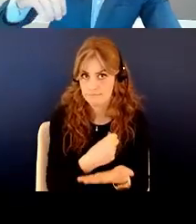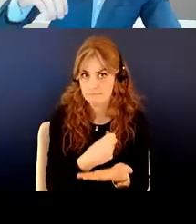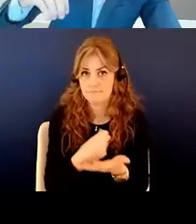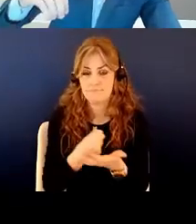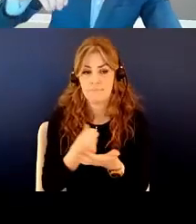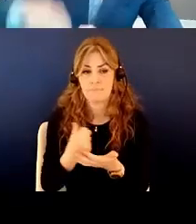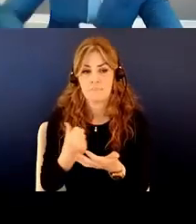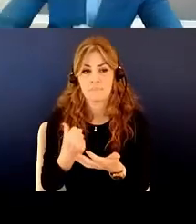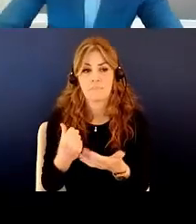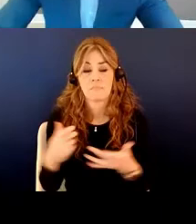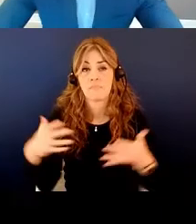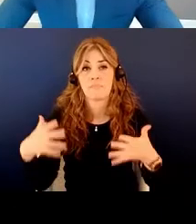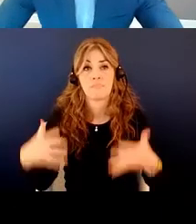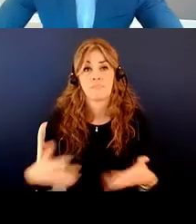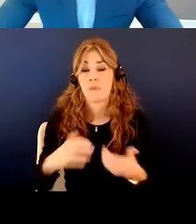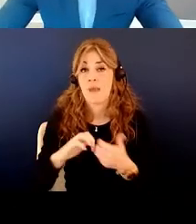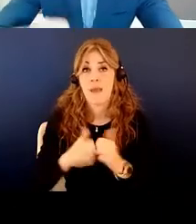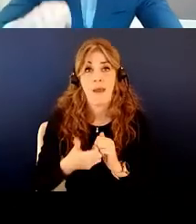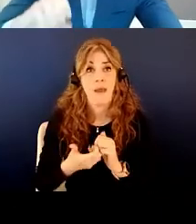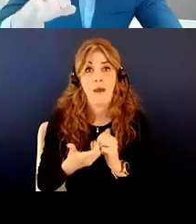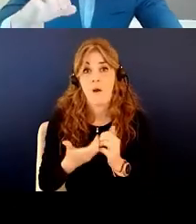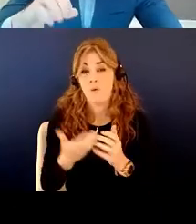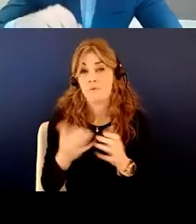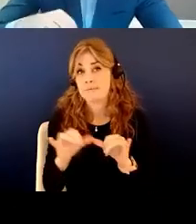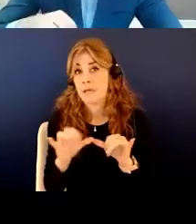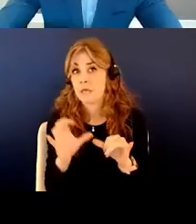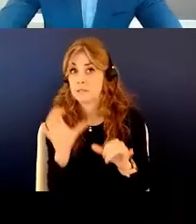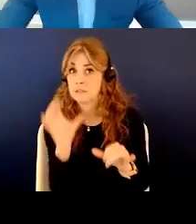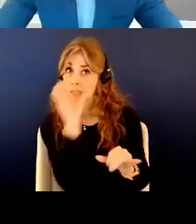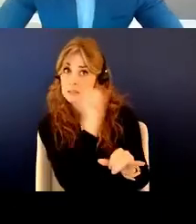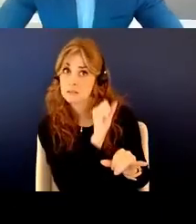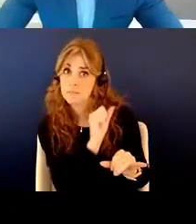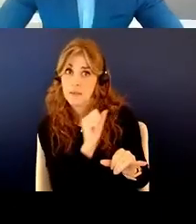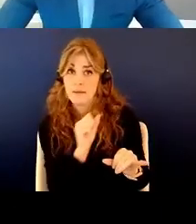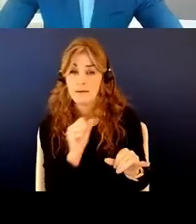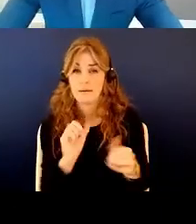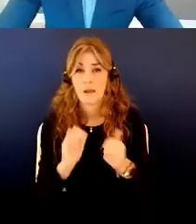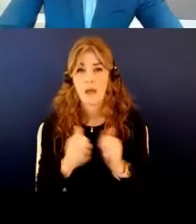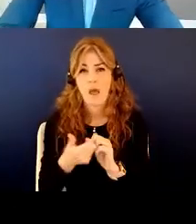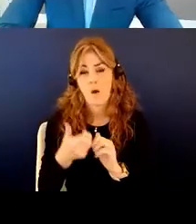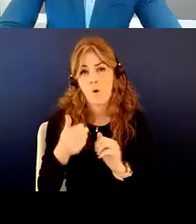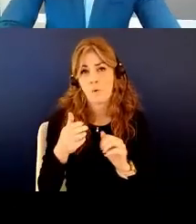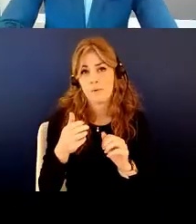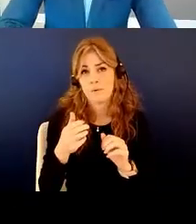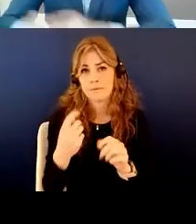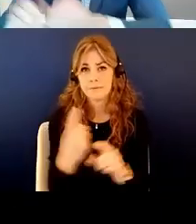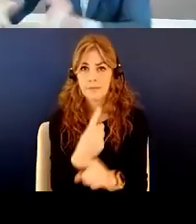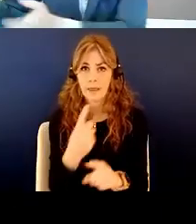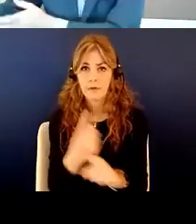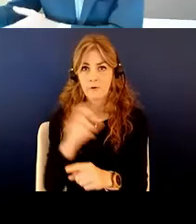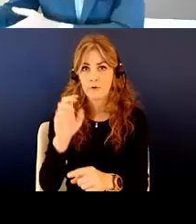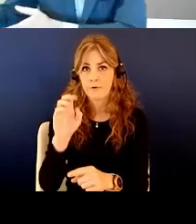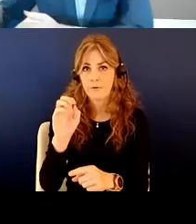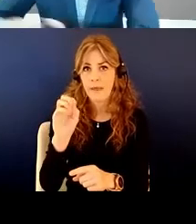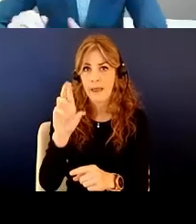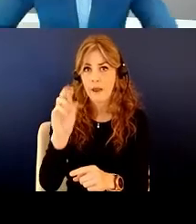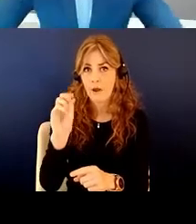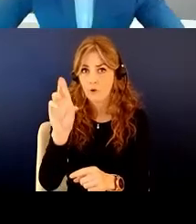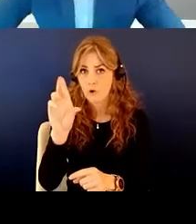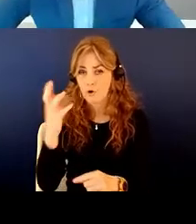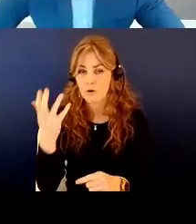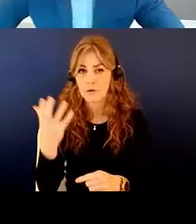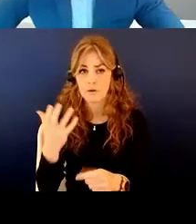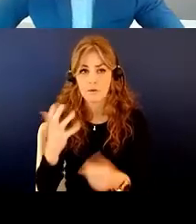the how the effect size is estimated, how the standard error is estimated, and then eventually how